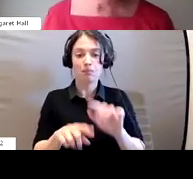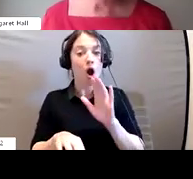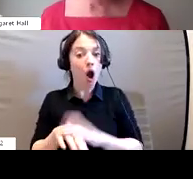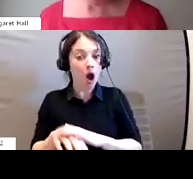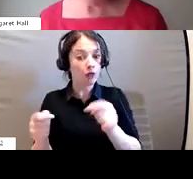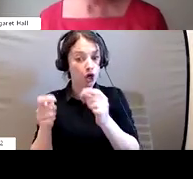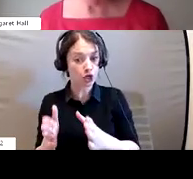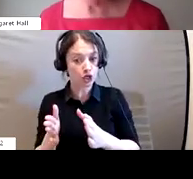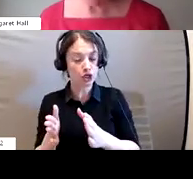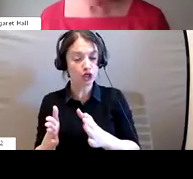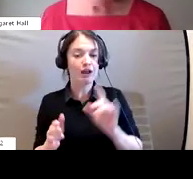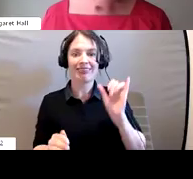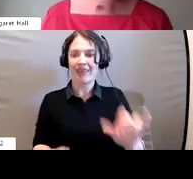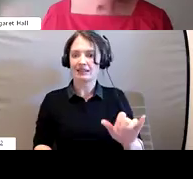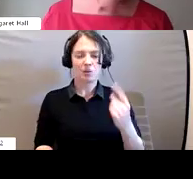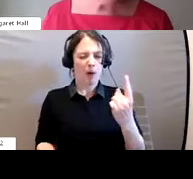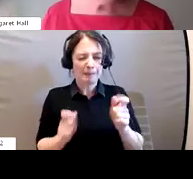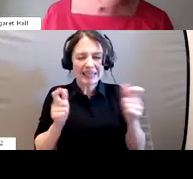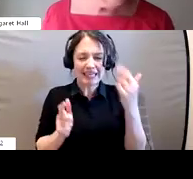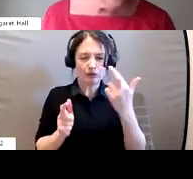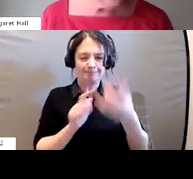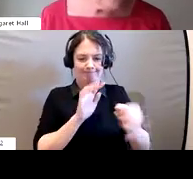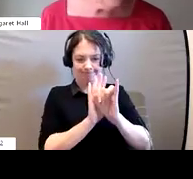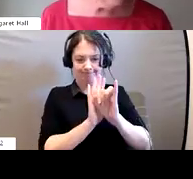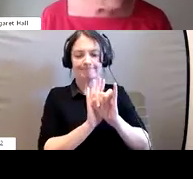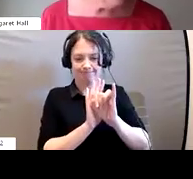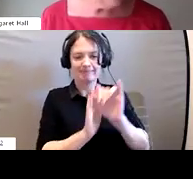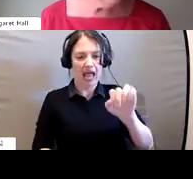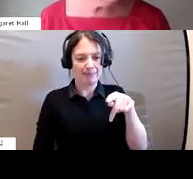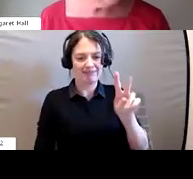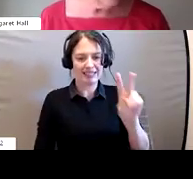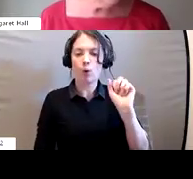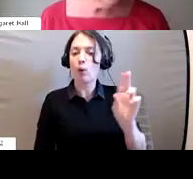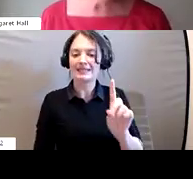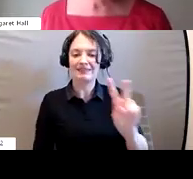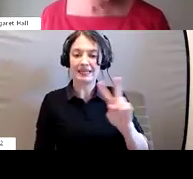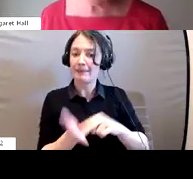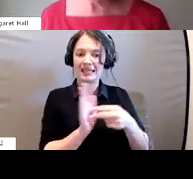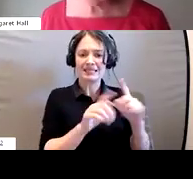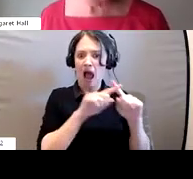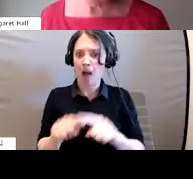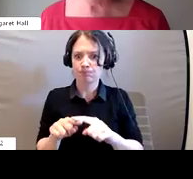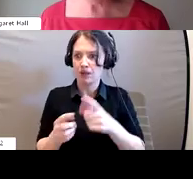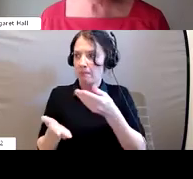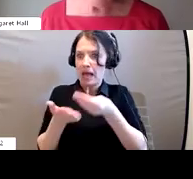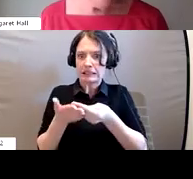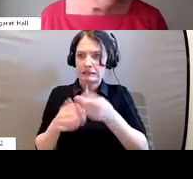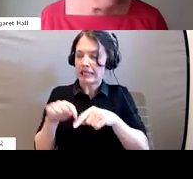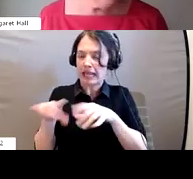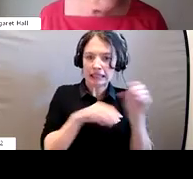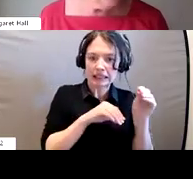is the defining feature, making the victim unable to extricate themselves. But it's important to